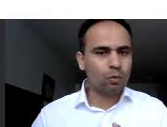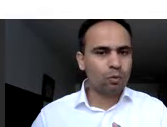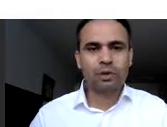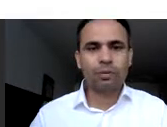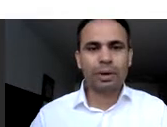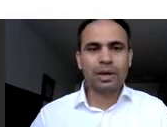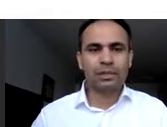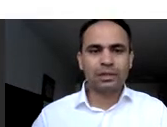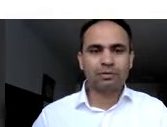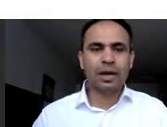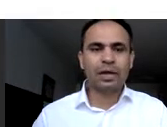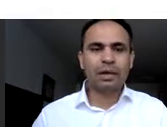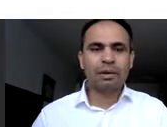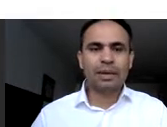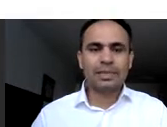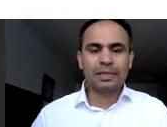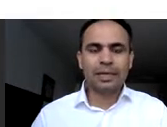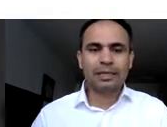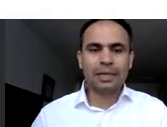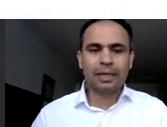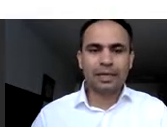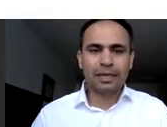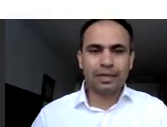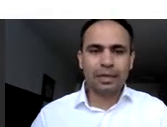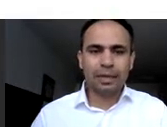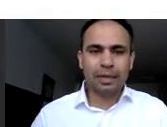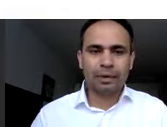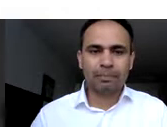within the ICT working group and identify basically